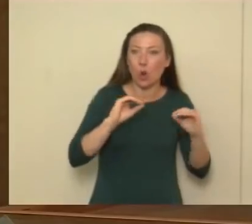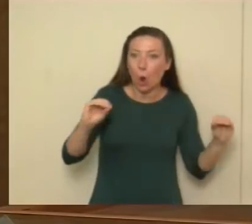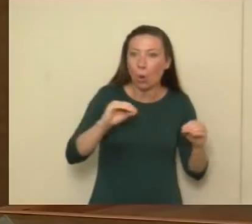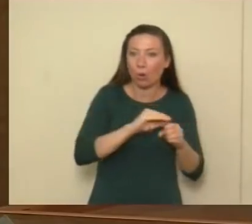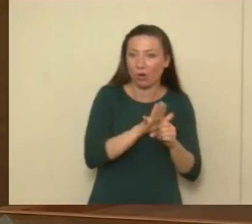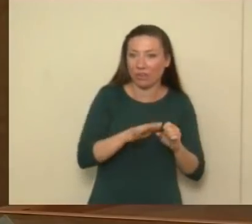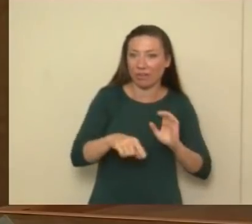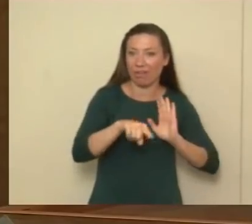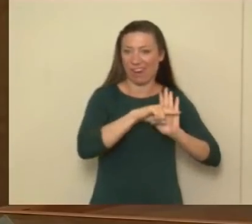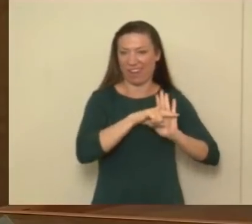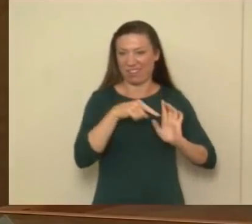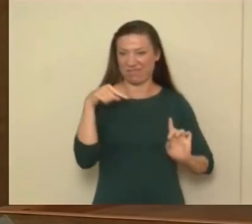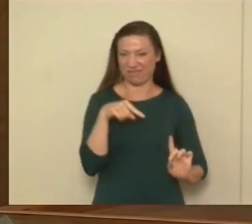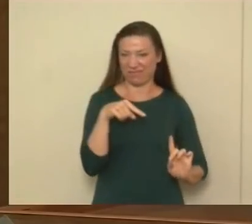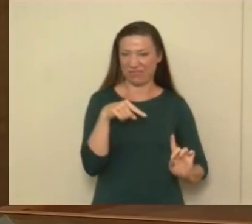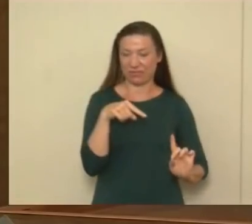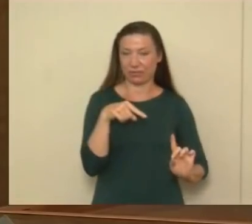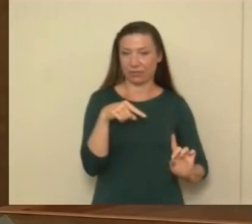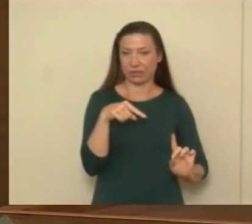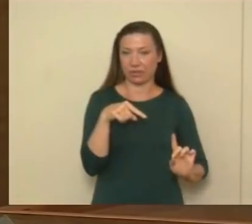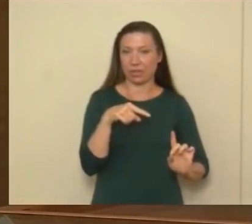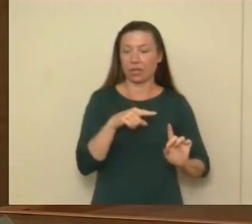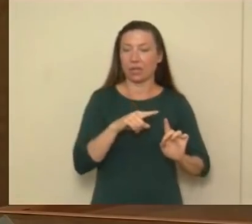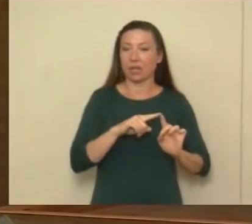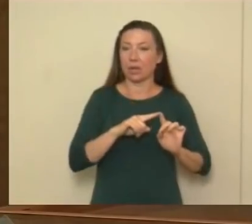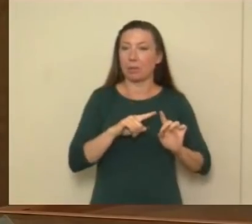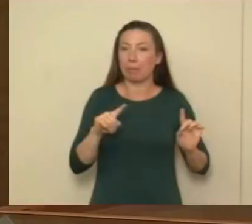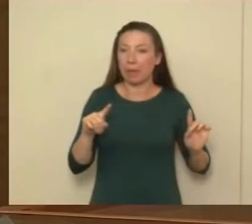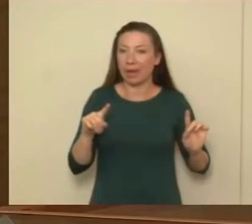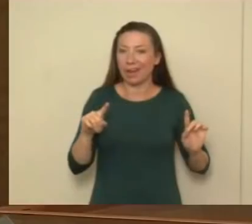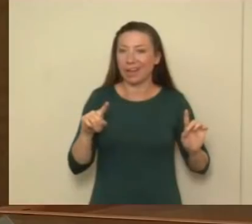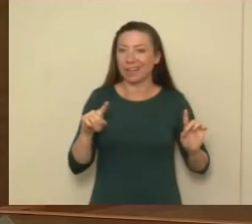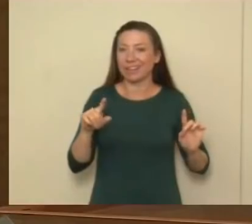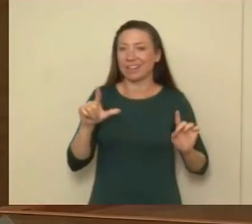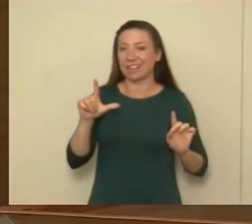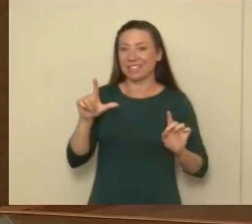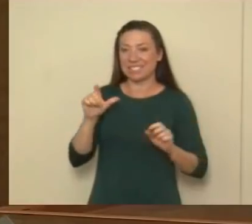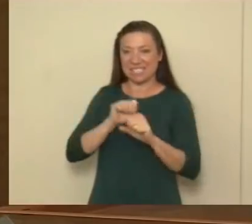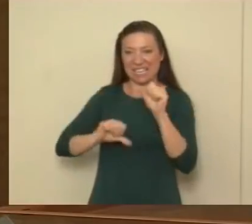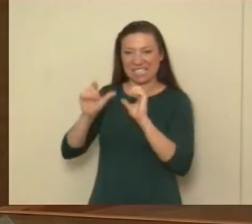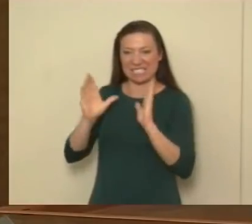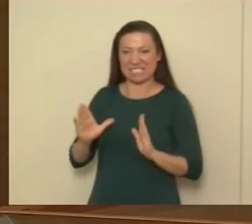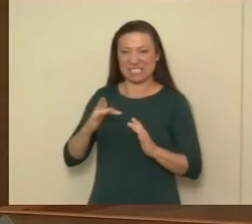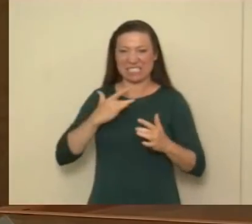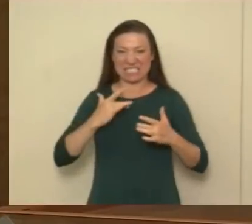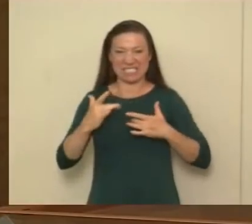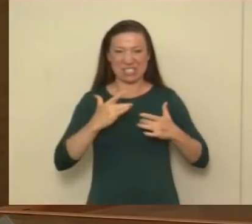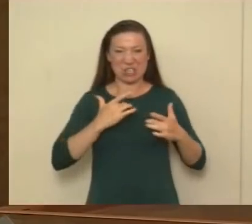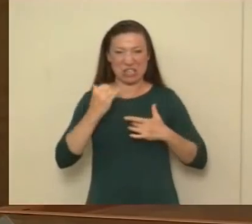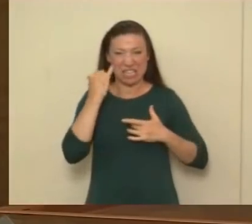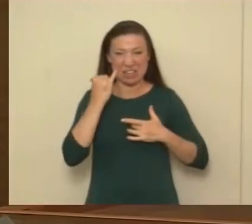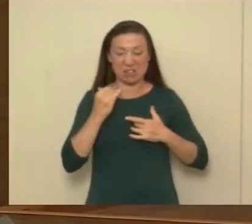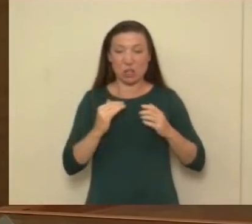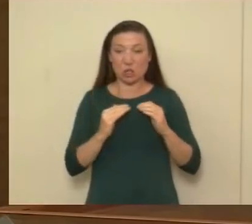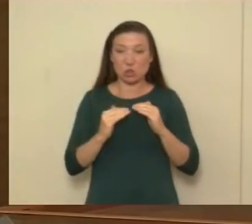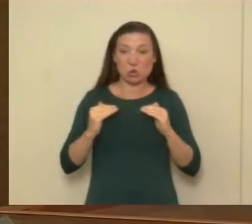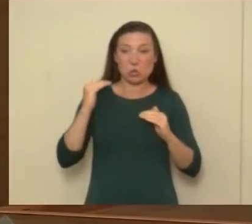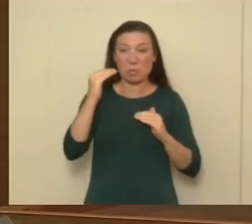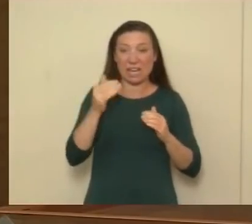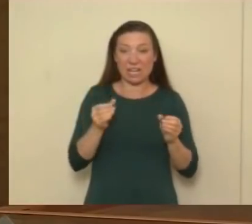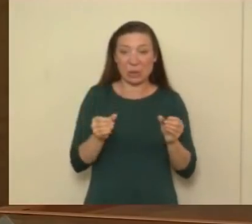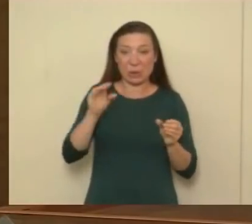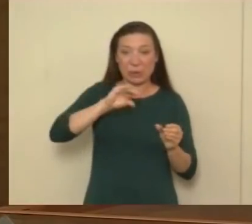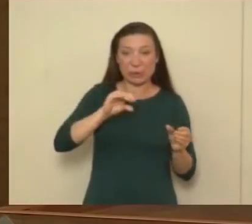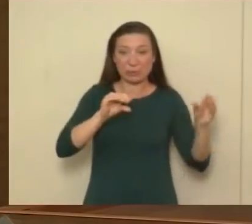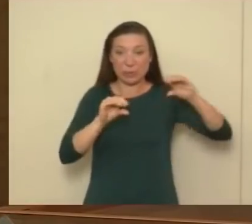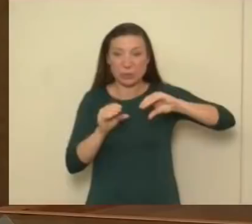Laboratory leaders have a concern, though, that we could dilute the amount of that one test if you had too many samples mixed together and